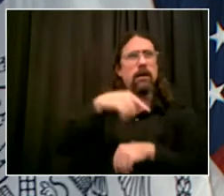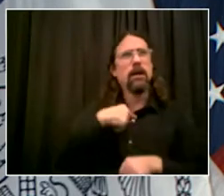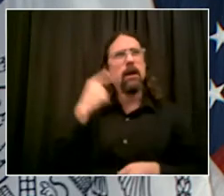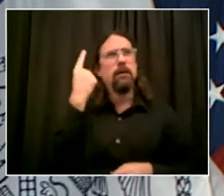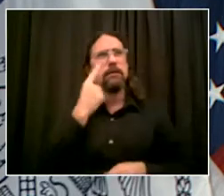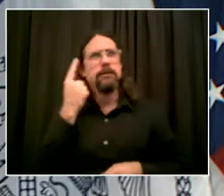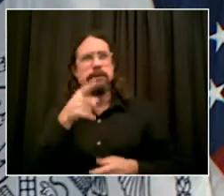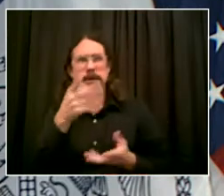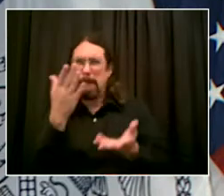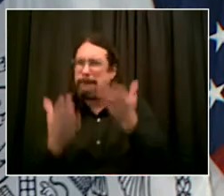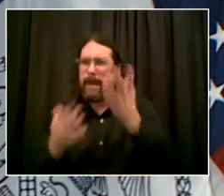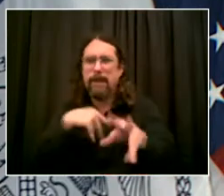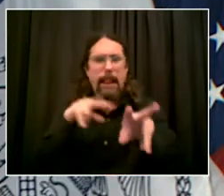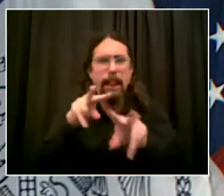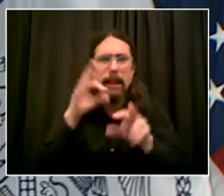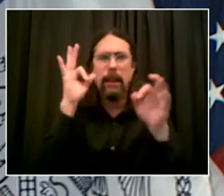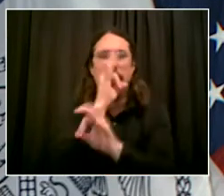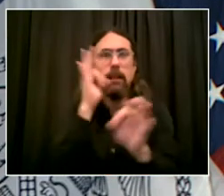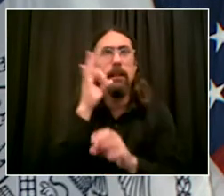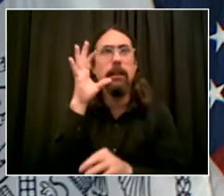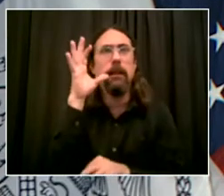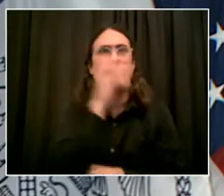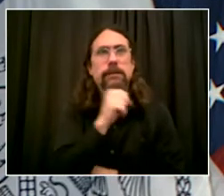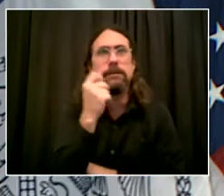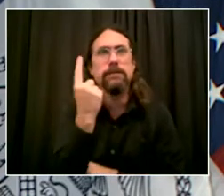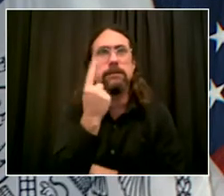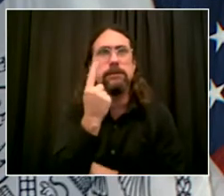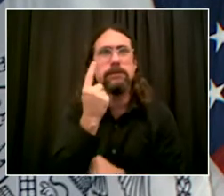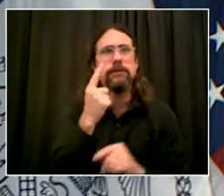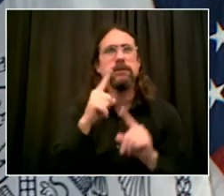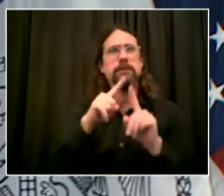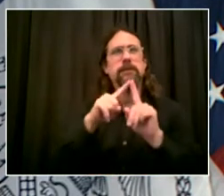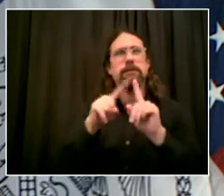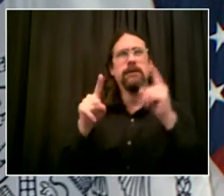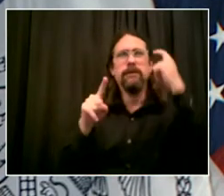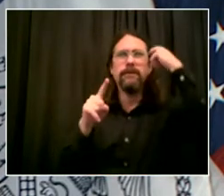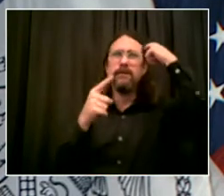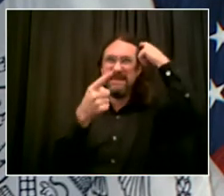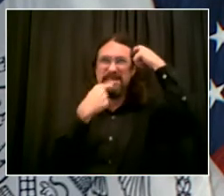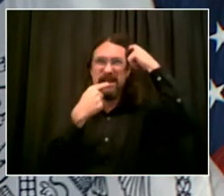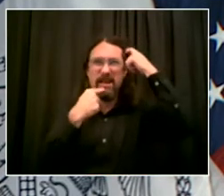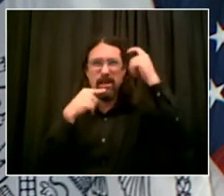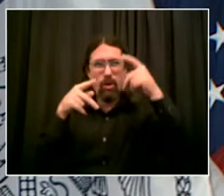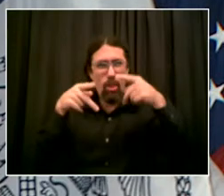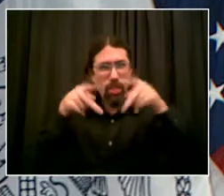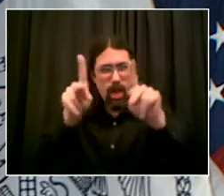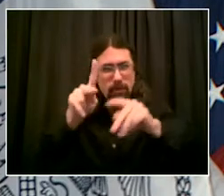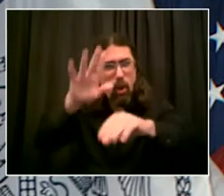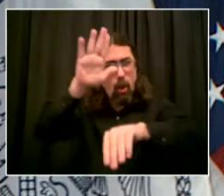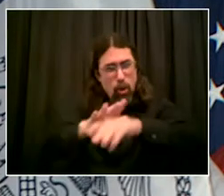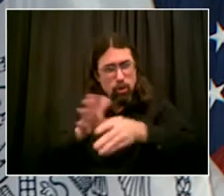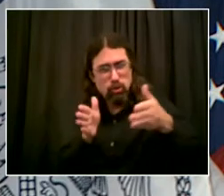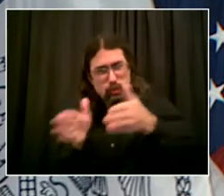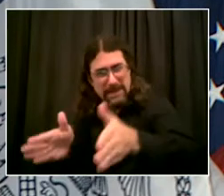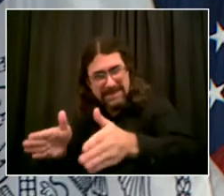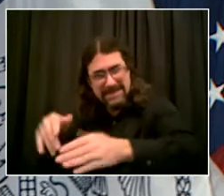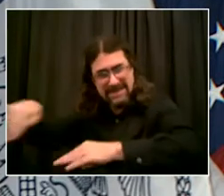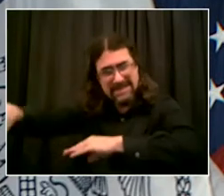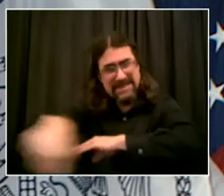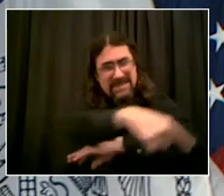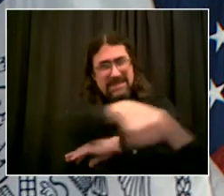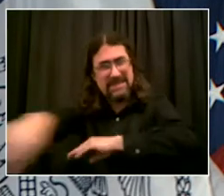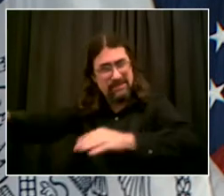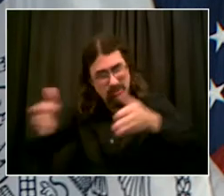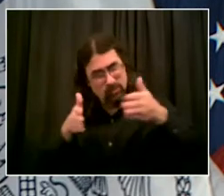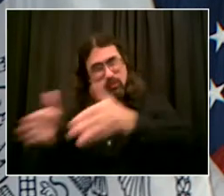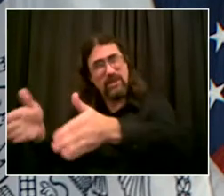detail that a bit more? was unclear to me when you talked about it before. Yeah, no, I appreciate it, Michael. I'll start and turn to Margaret. Michael, I don't know if you are in a place where you can